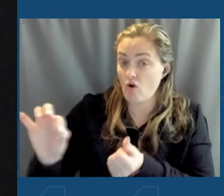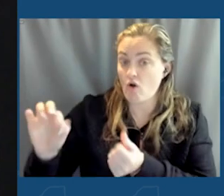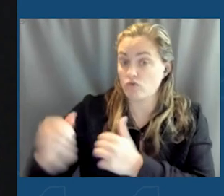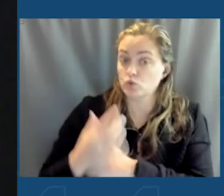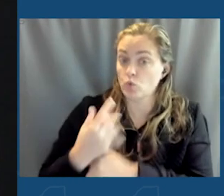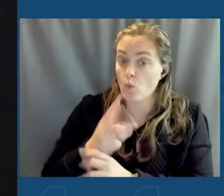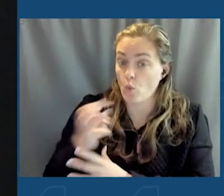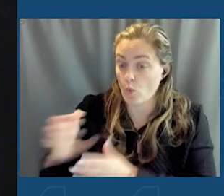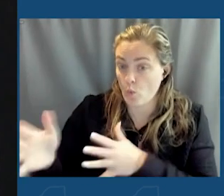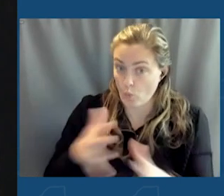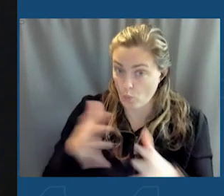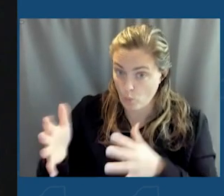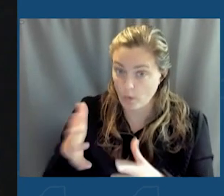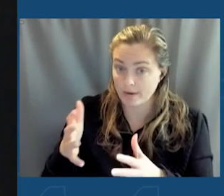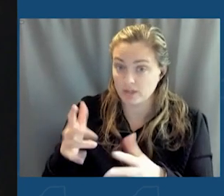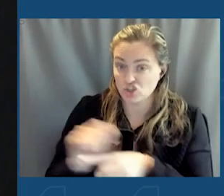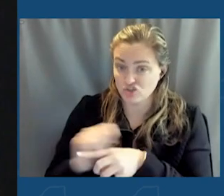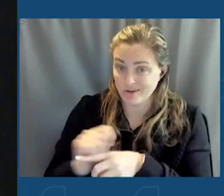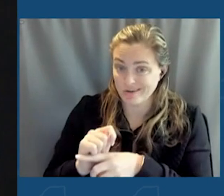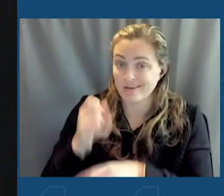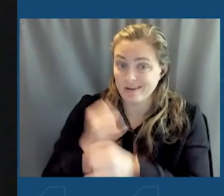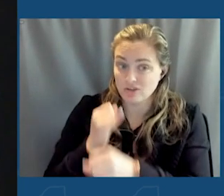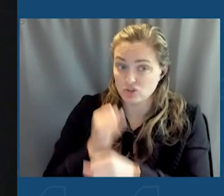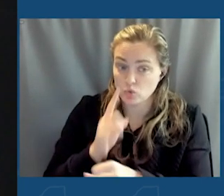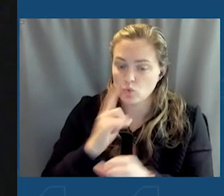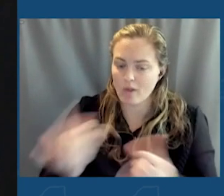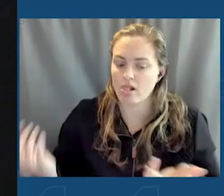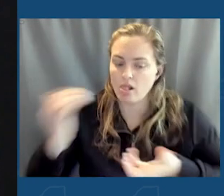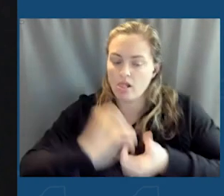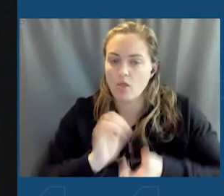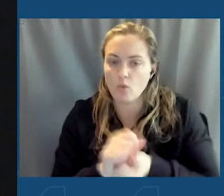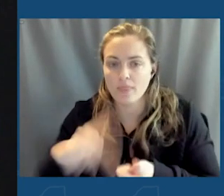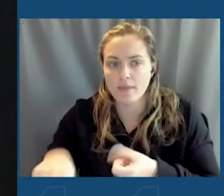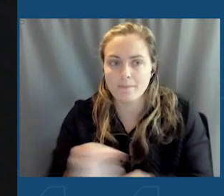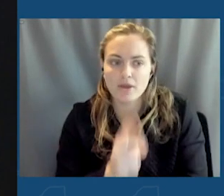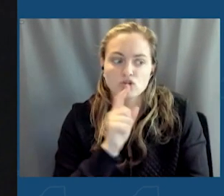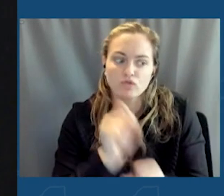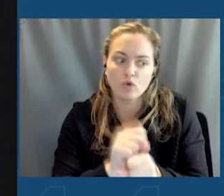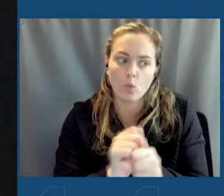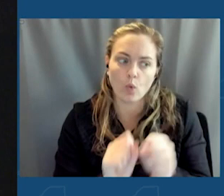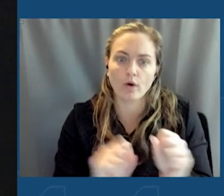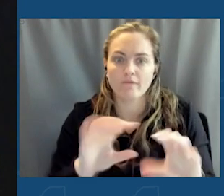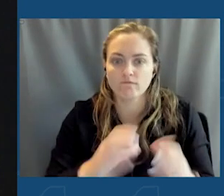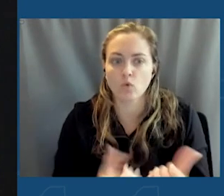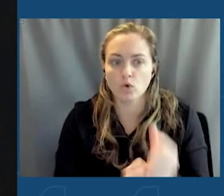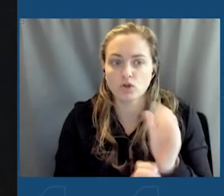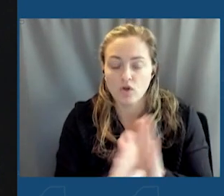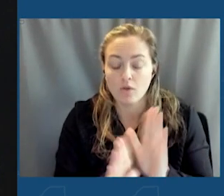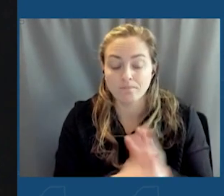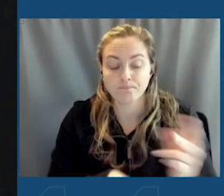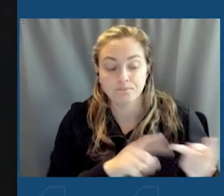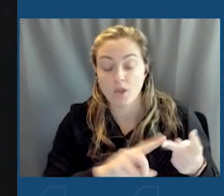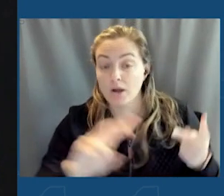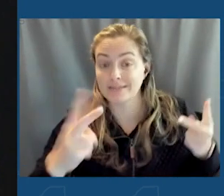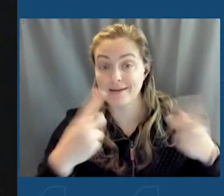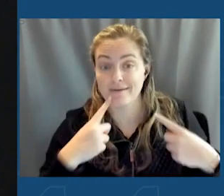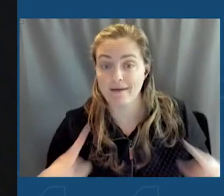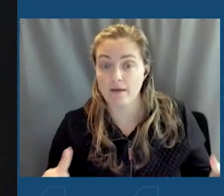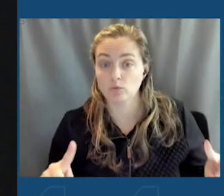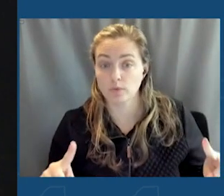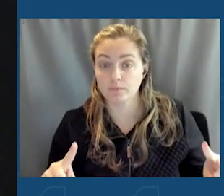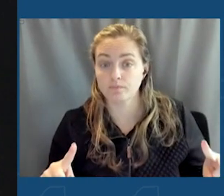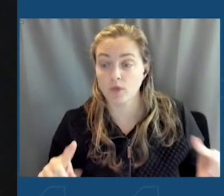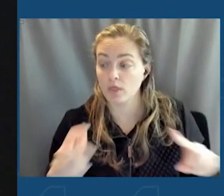establish more collaboration and cross opportunities with workforce development. So our second announcement here today is this Offshore Wind